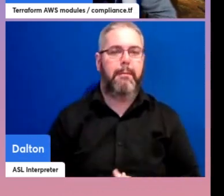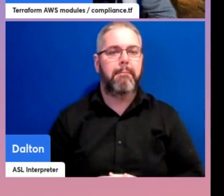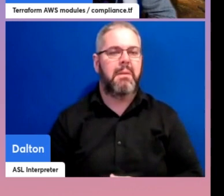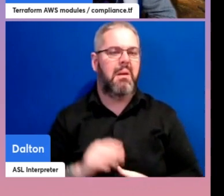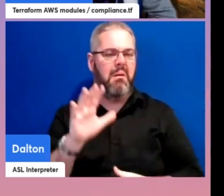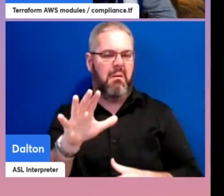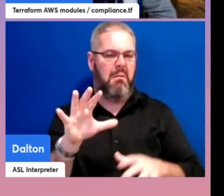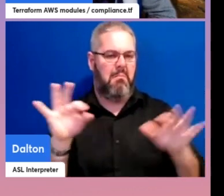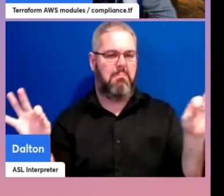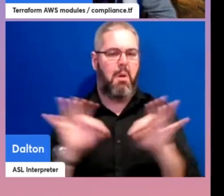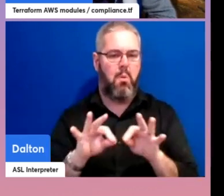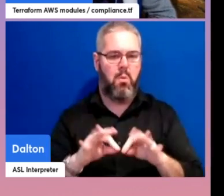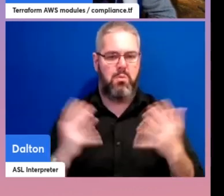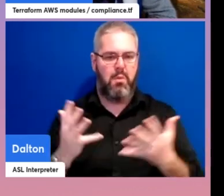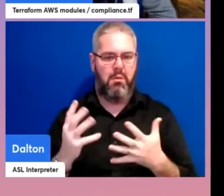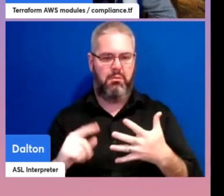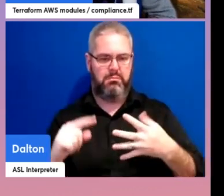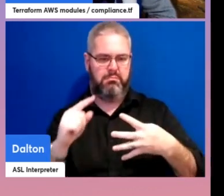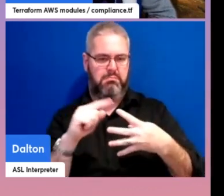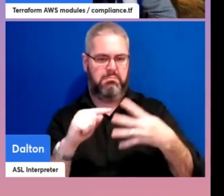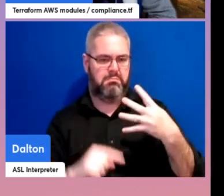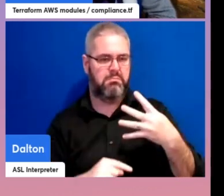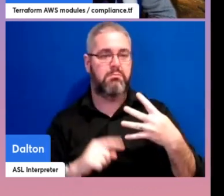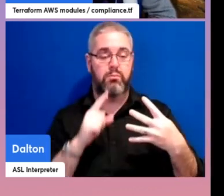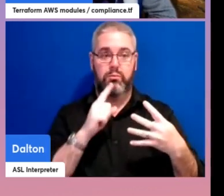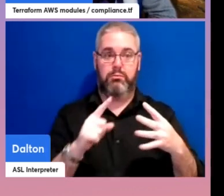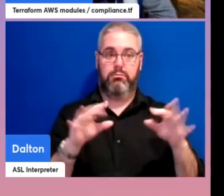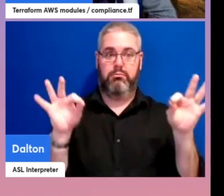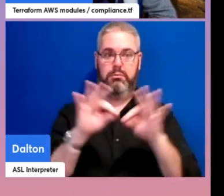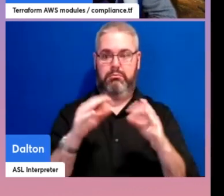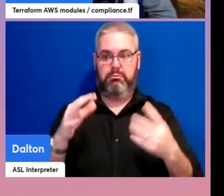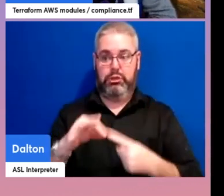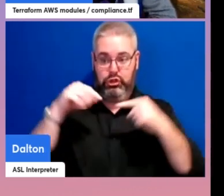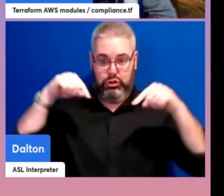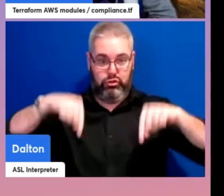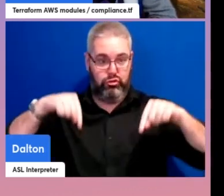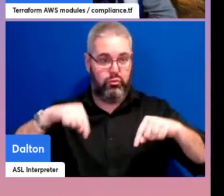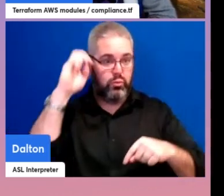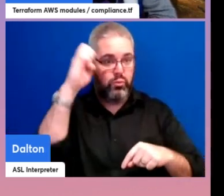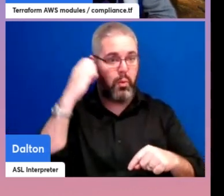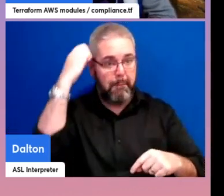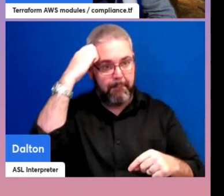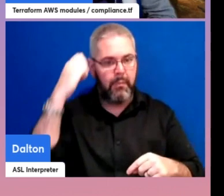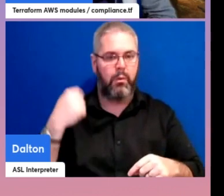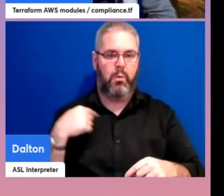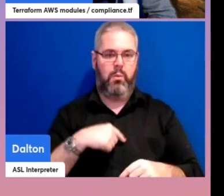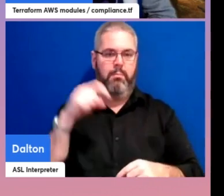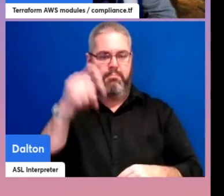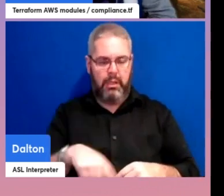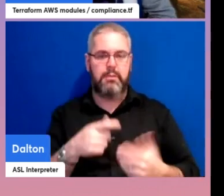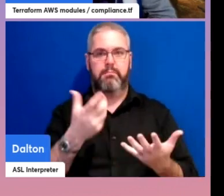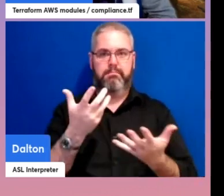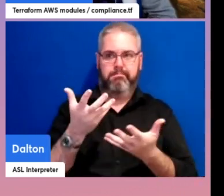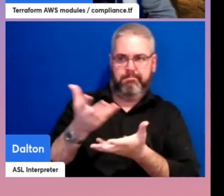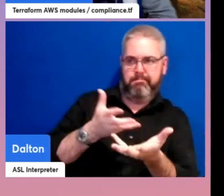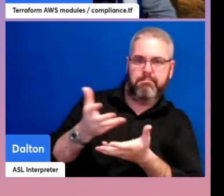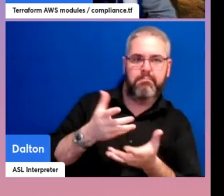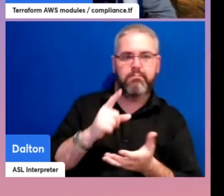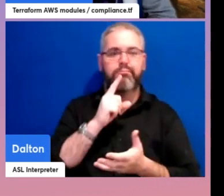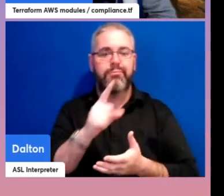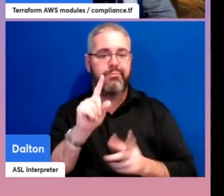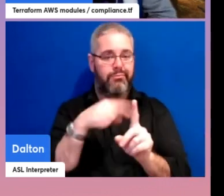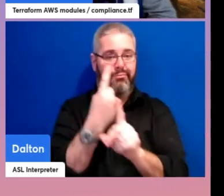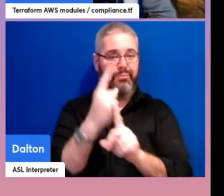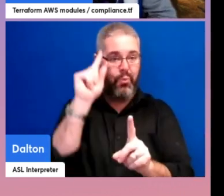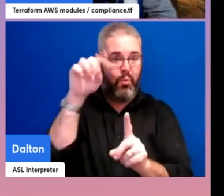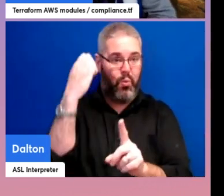I believe most of us, especially in Europe, will have to deal. And it's also not just